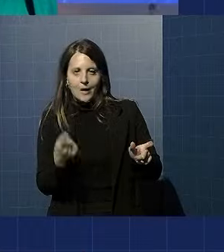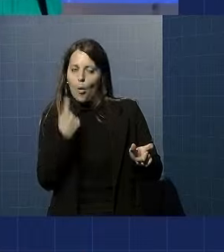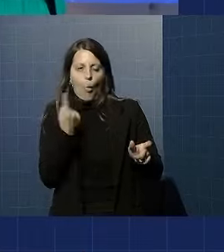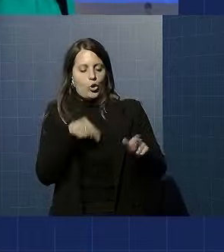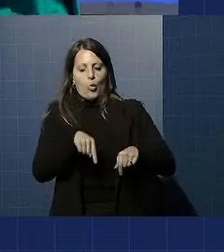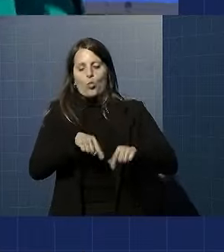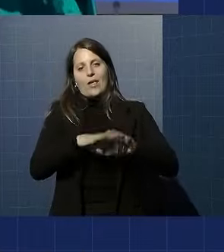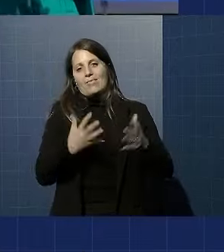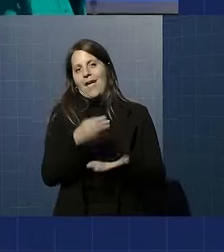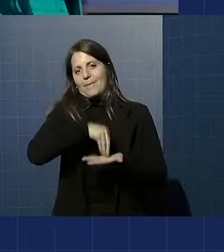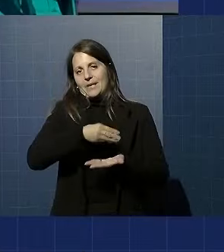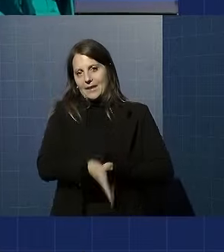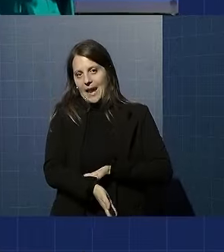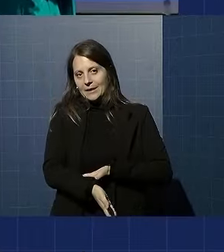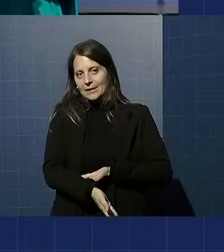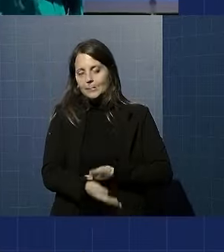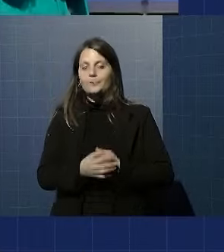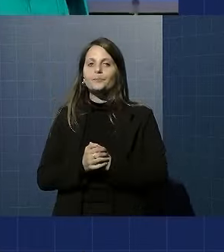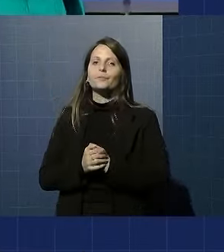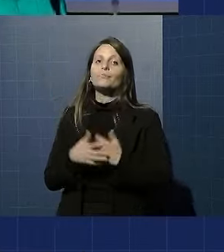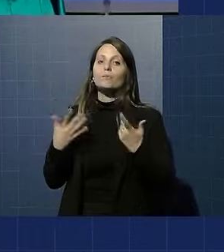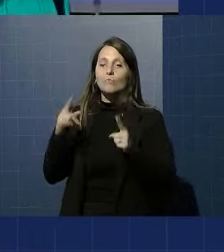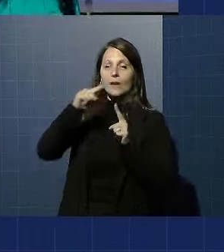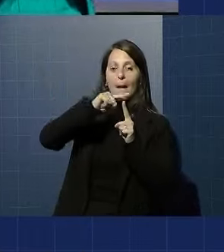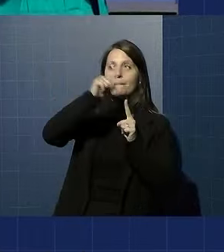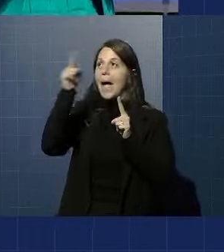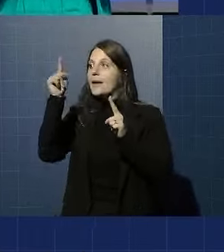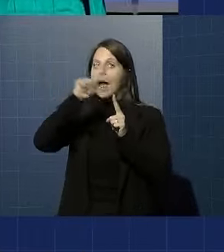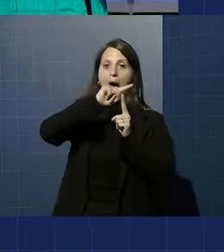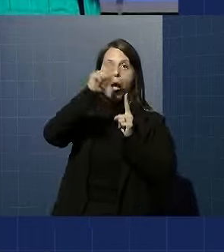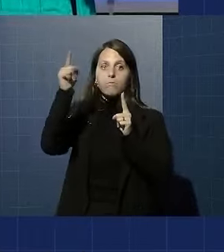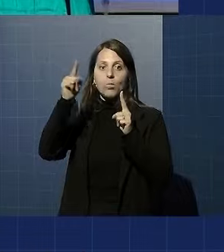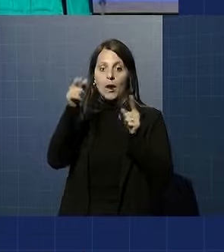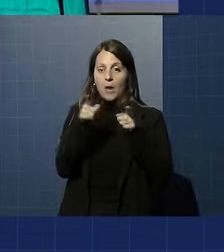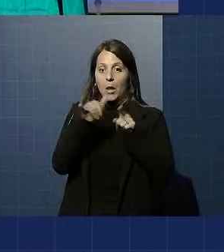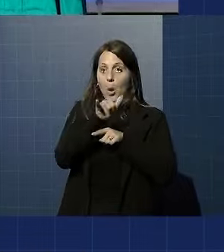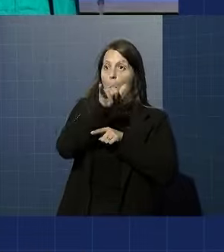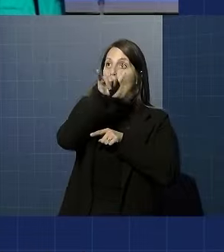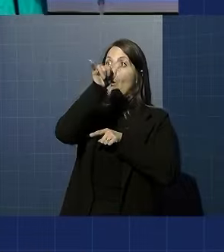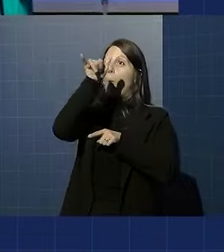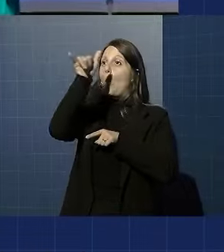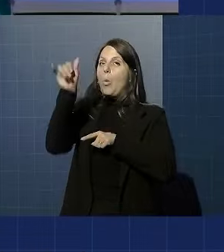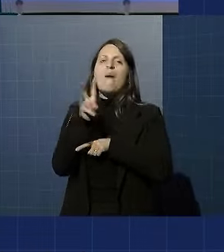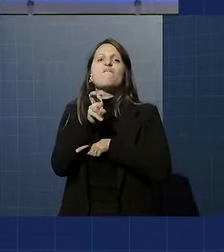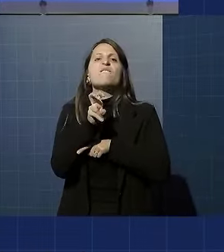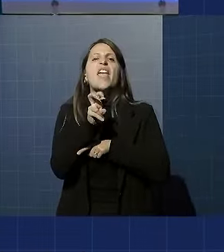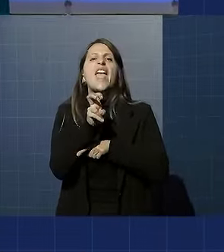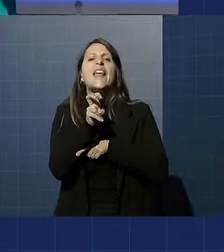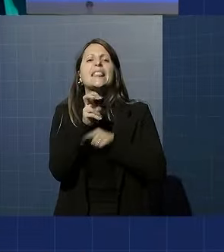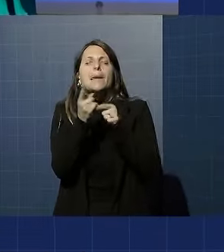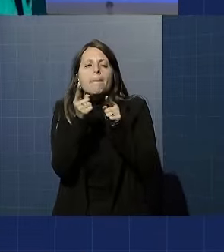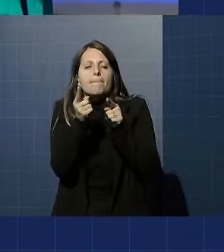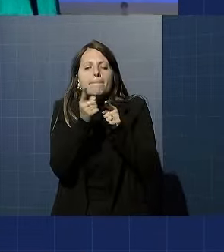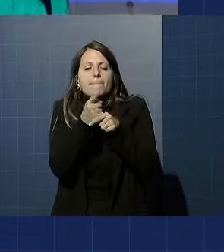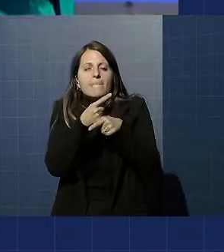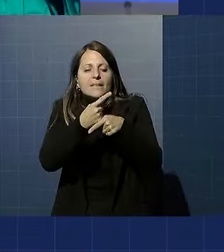of microgravity or lunar and Martian gravity, so it's not something to look at things that really need a long time to evolve.